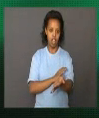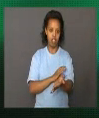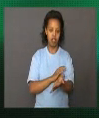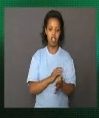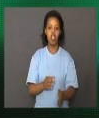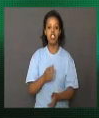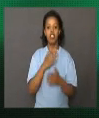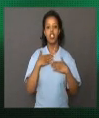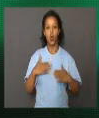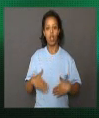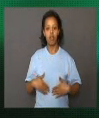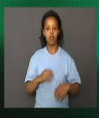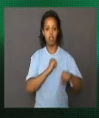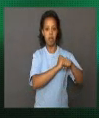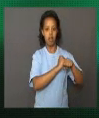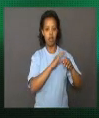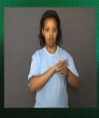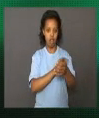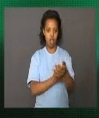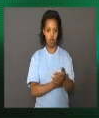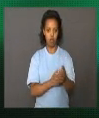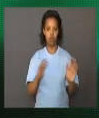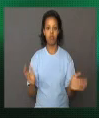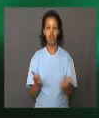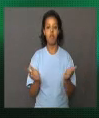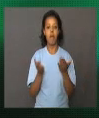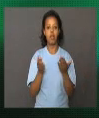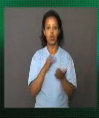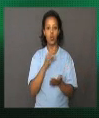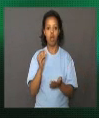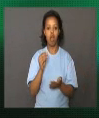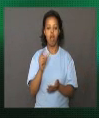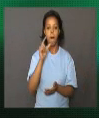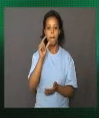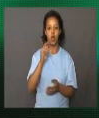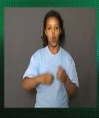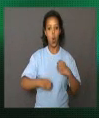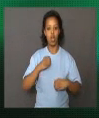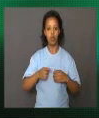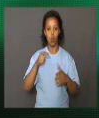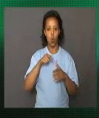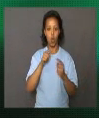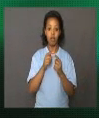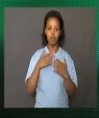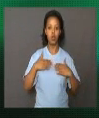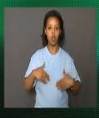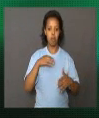the body's response to invading microorganisms such as